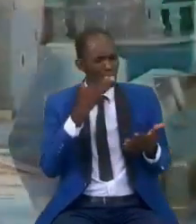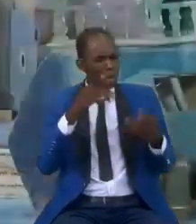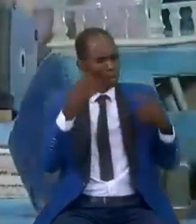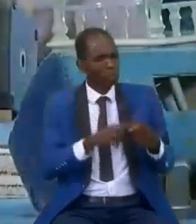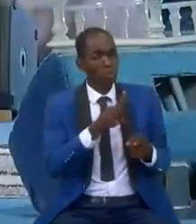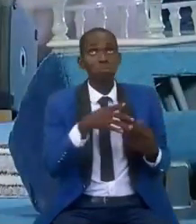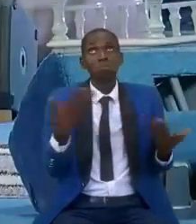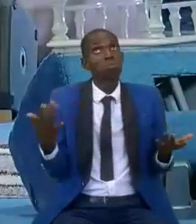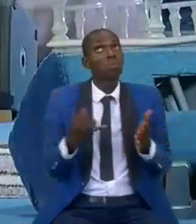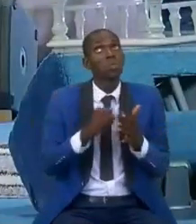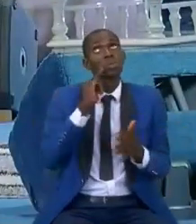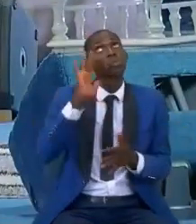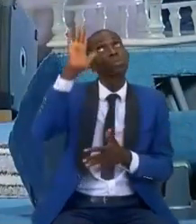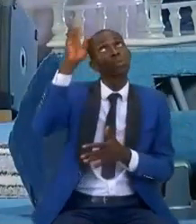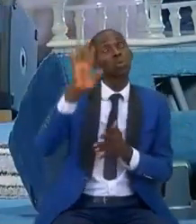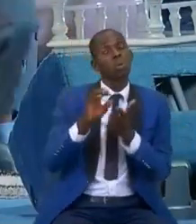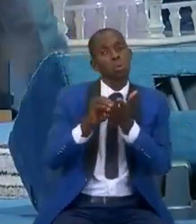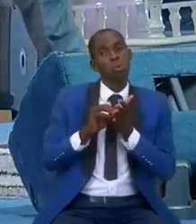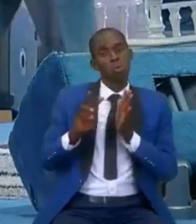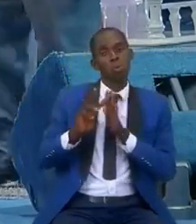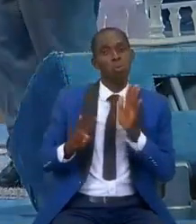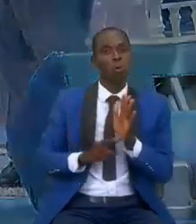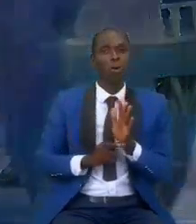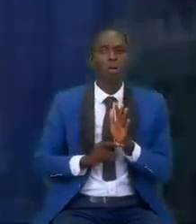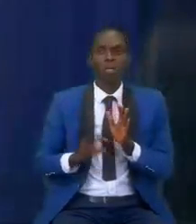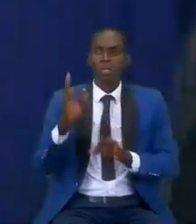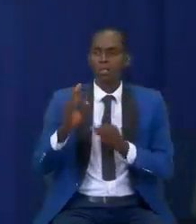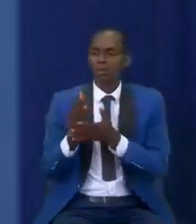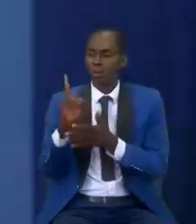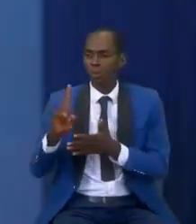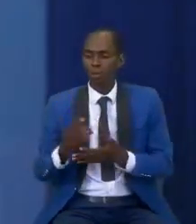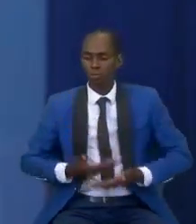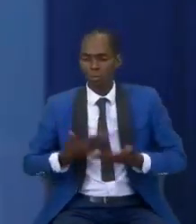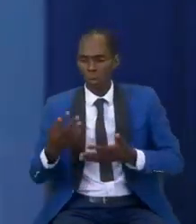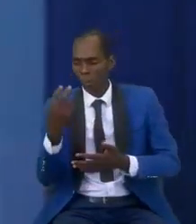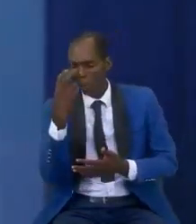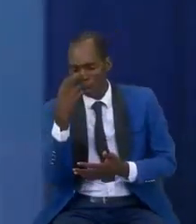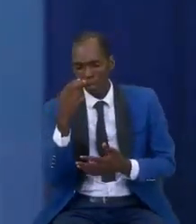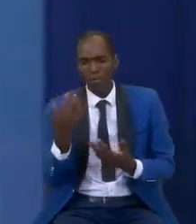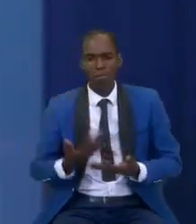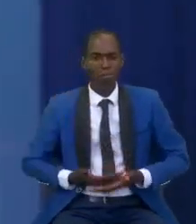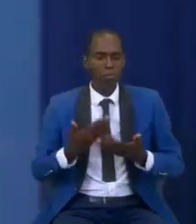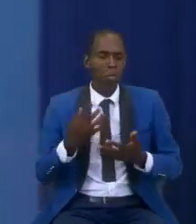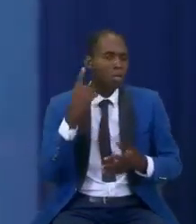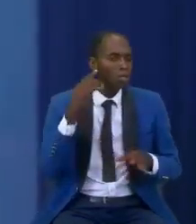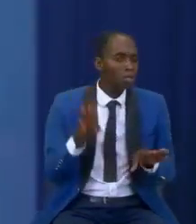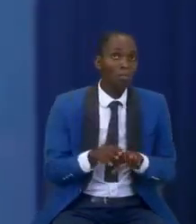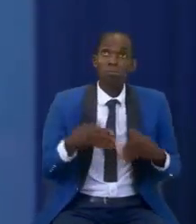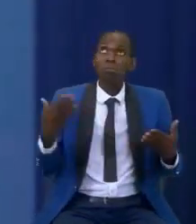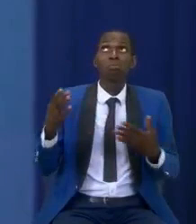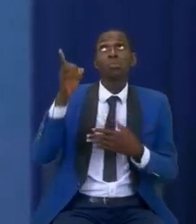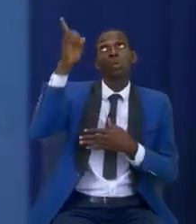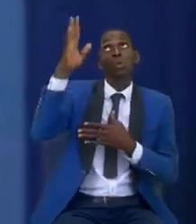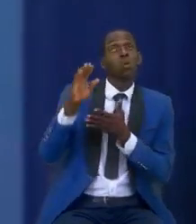deaf or born lame, or they say, that's the will of God. And they say, I'll stay like that. What's the will of God? The will of God